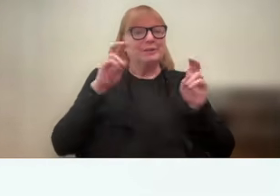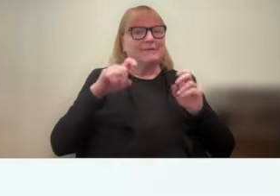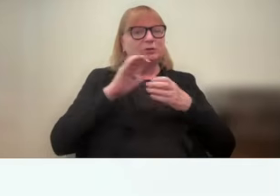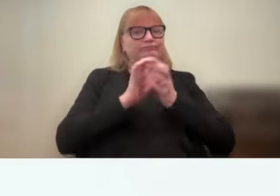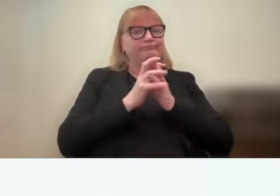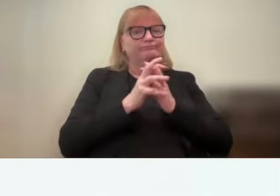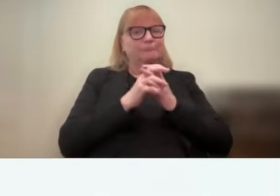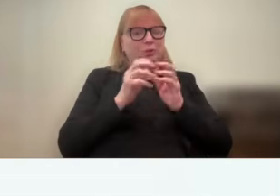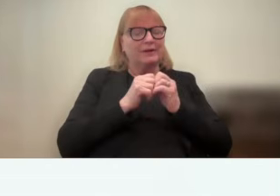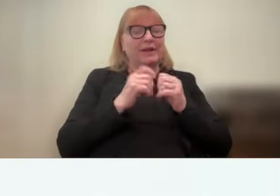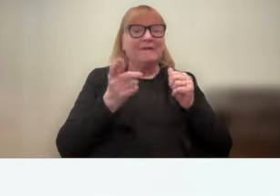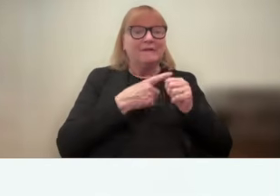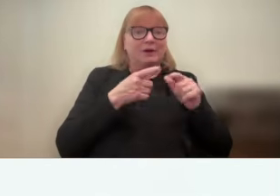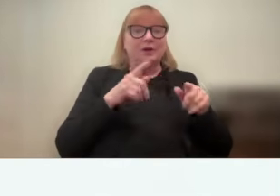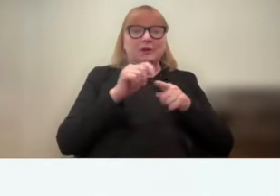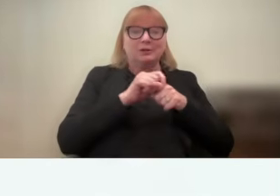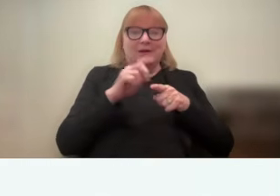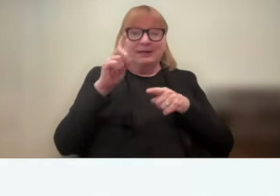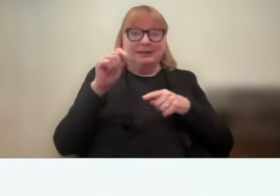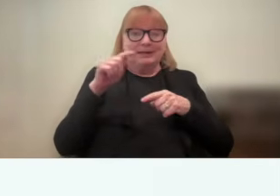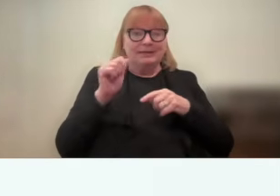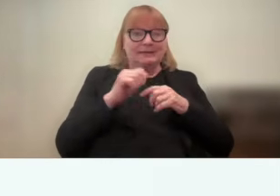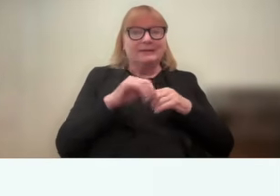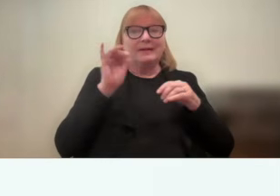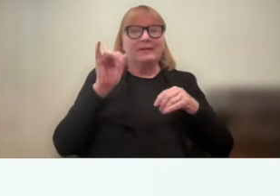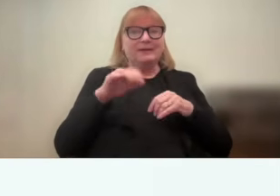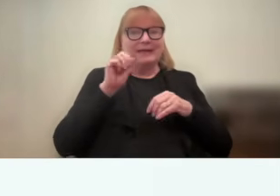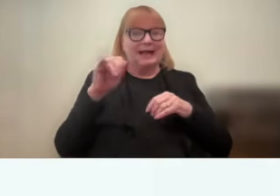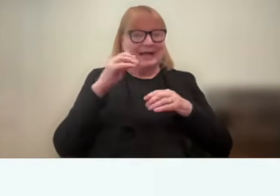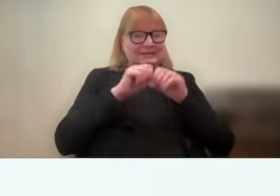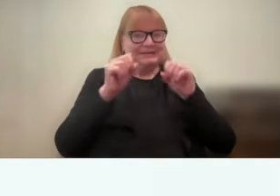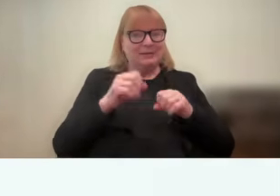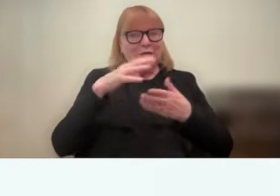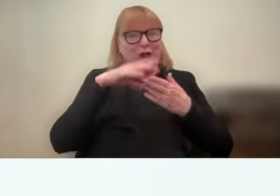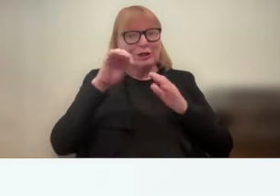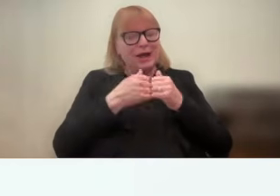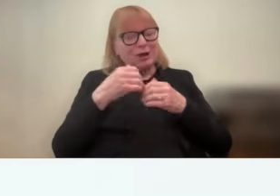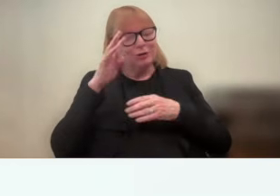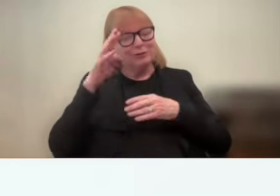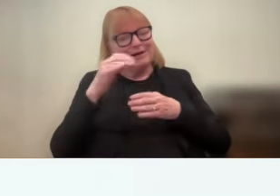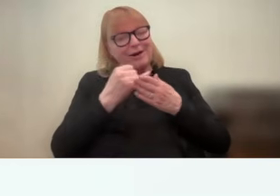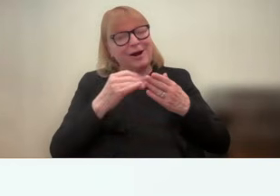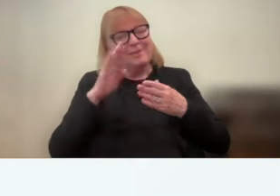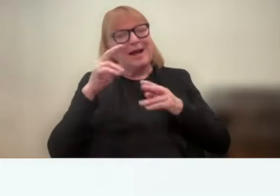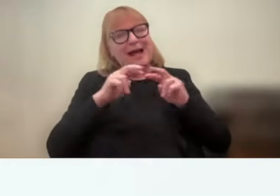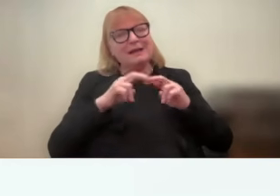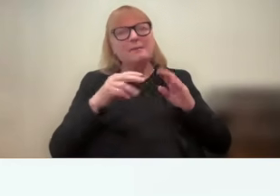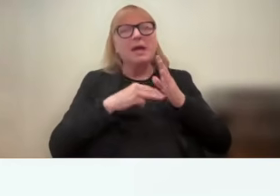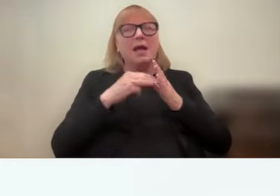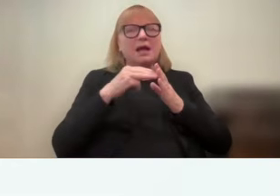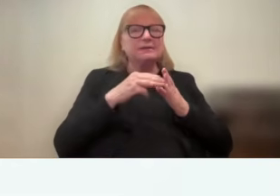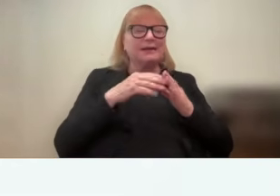with. So the first is training data. These AI systems learned to create art by analyzing millions of